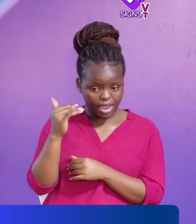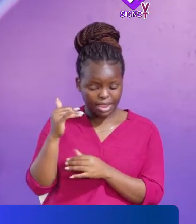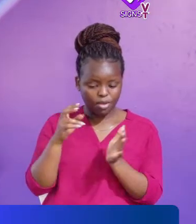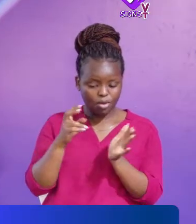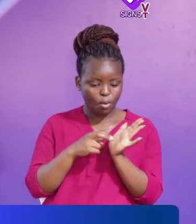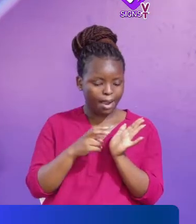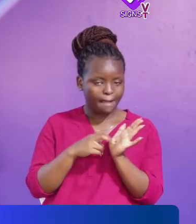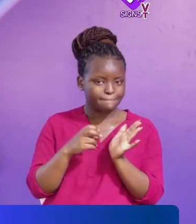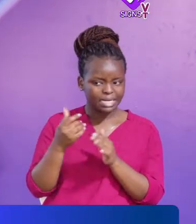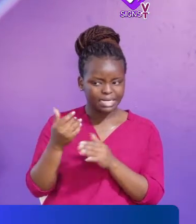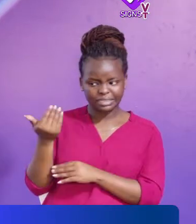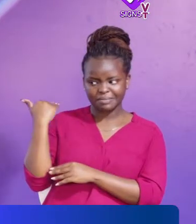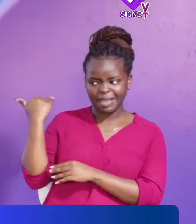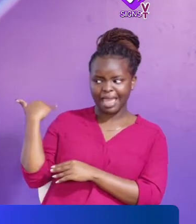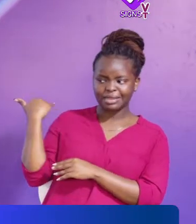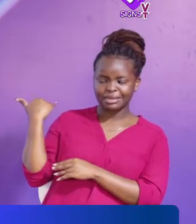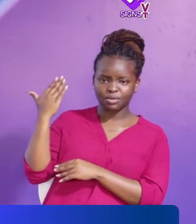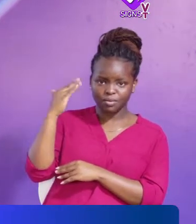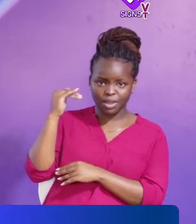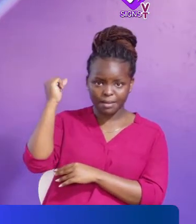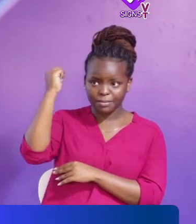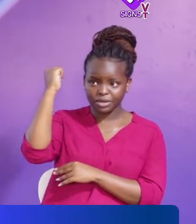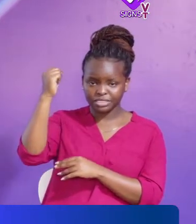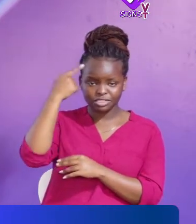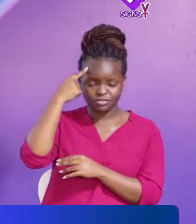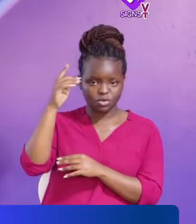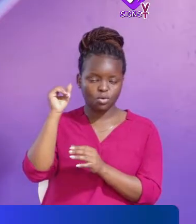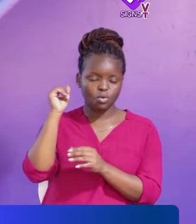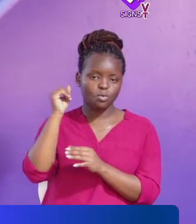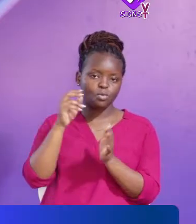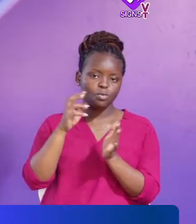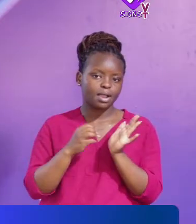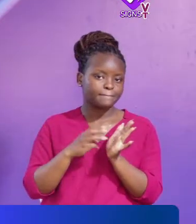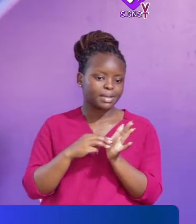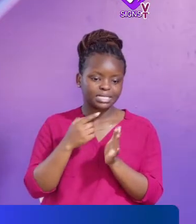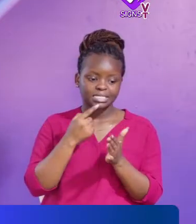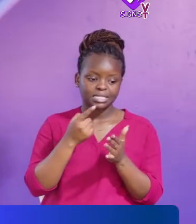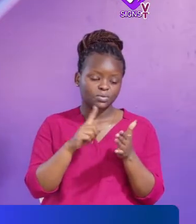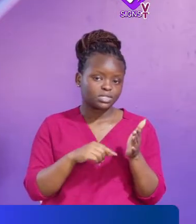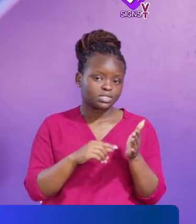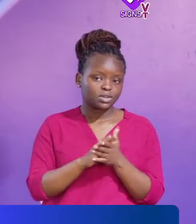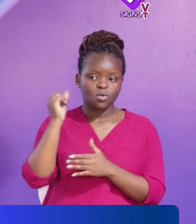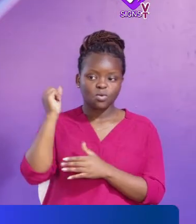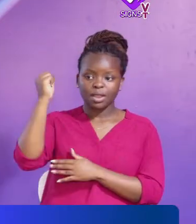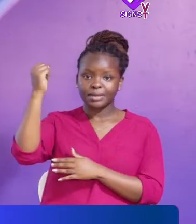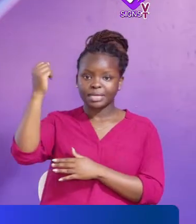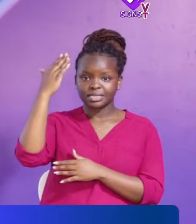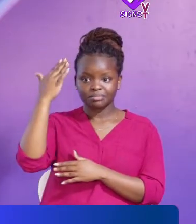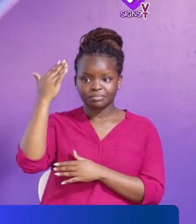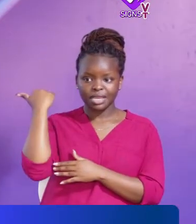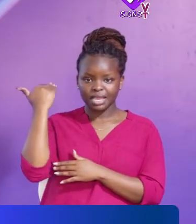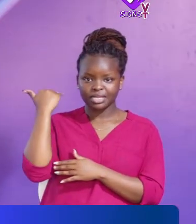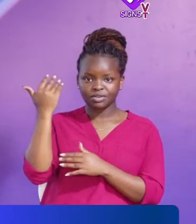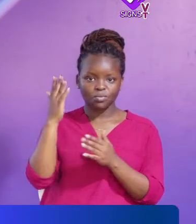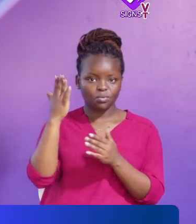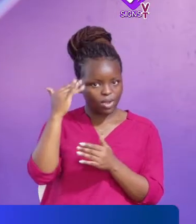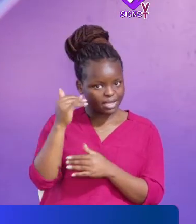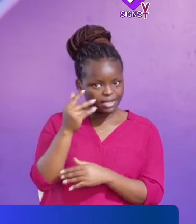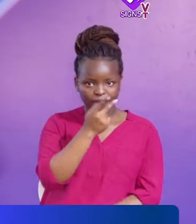is because of the politics of Ukambani. He was simply trying to say Ukambani is behind because of Kalonzo, isn't